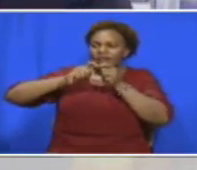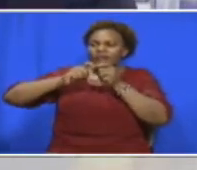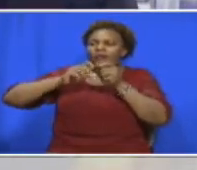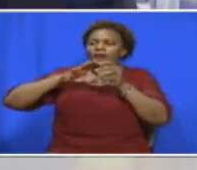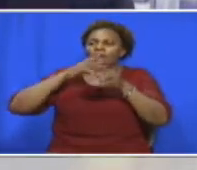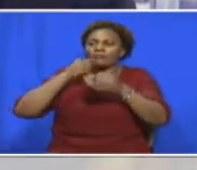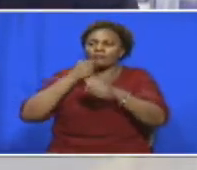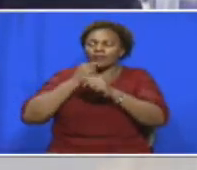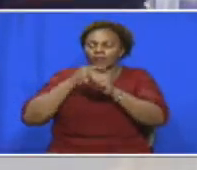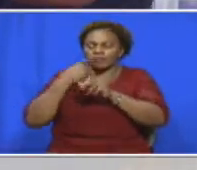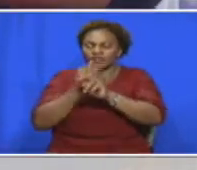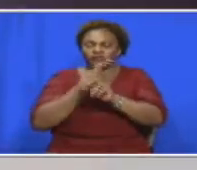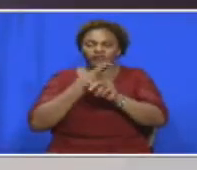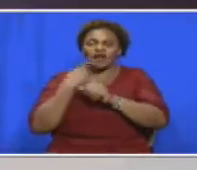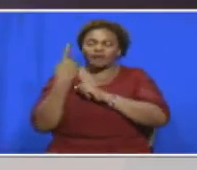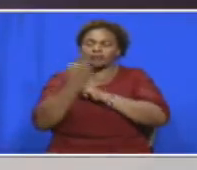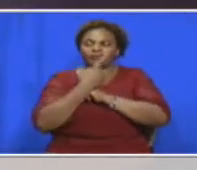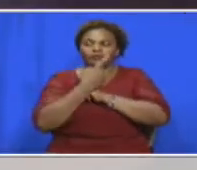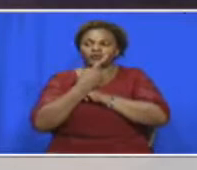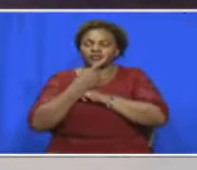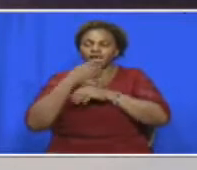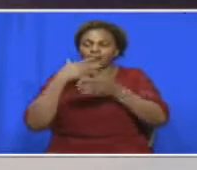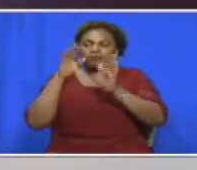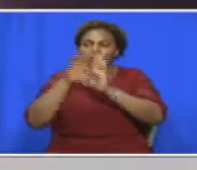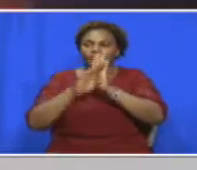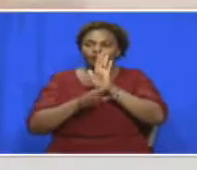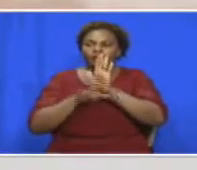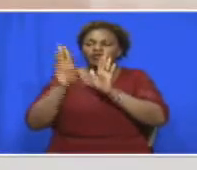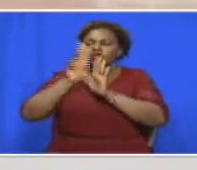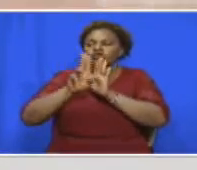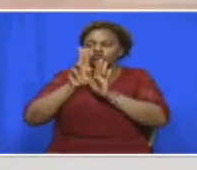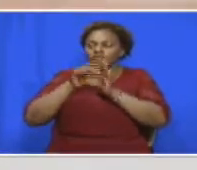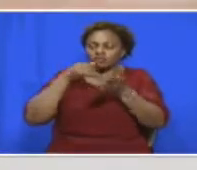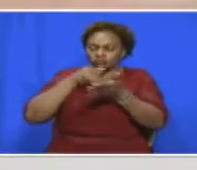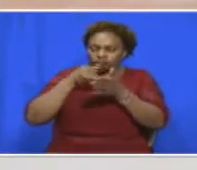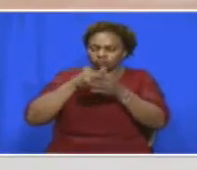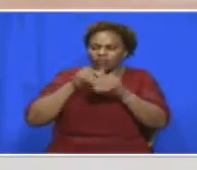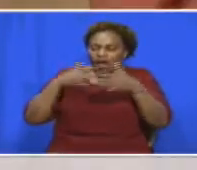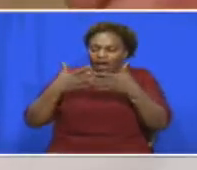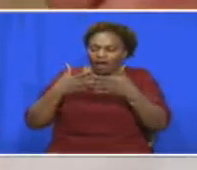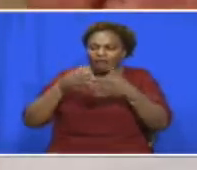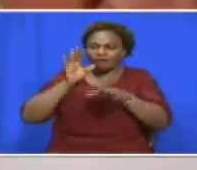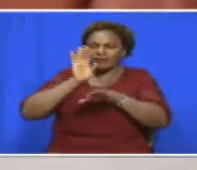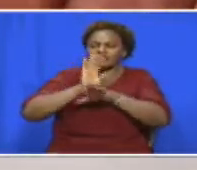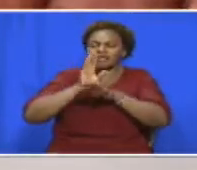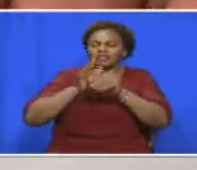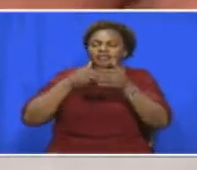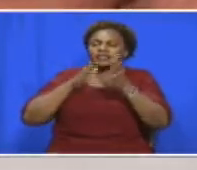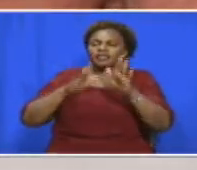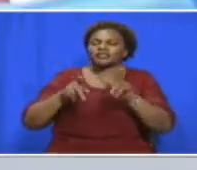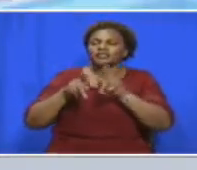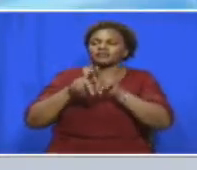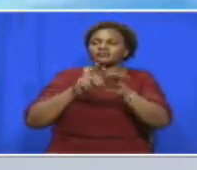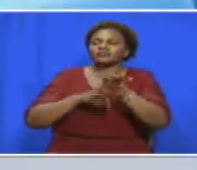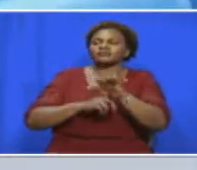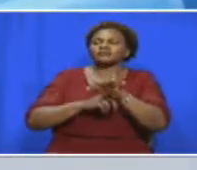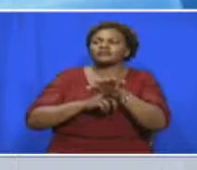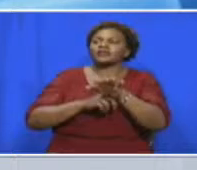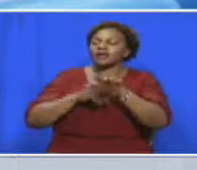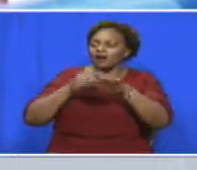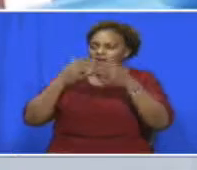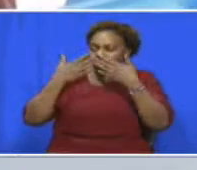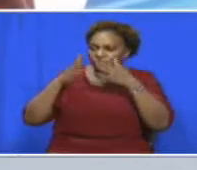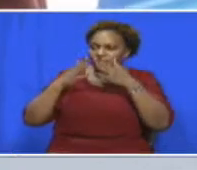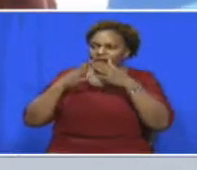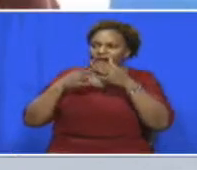number of approaches like the outreach programs and use of religious leaders who help in spreading the vaccination message. With just